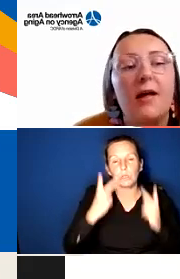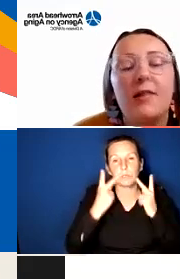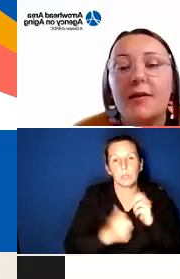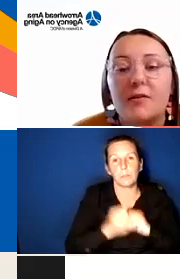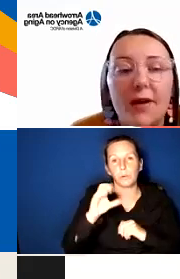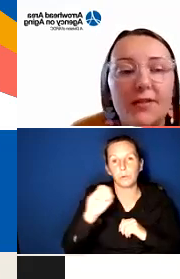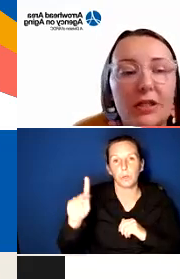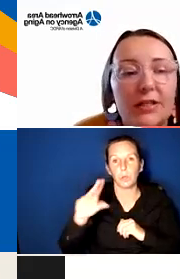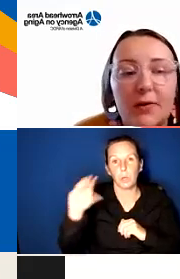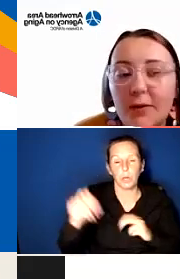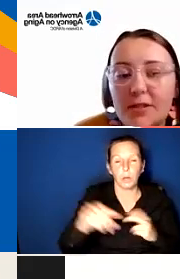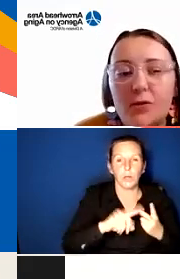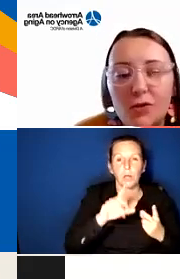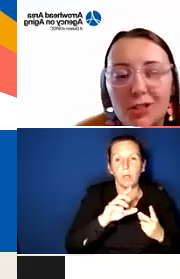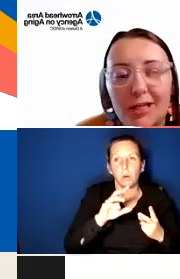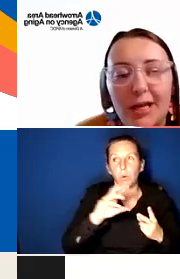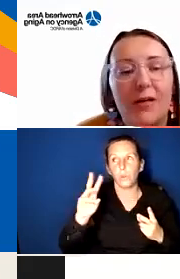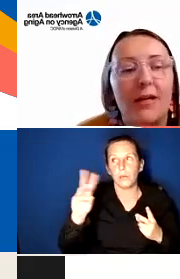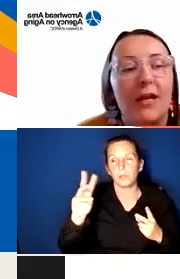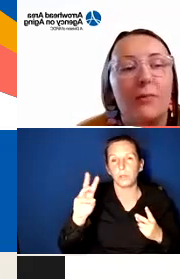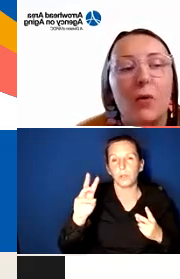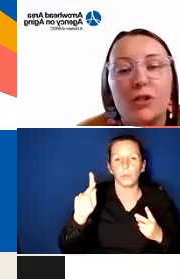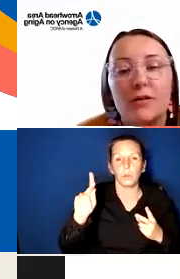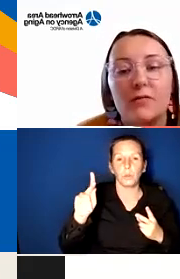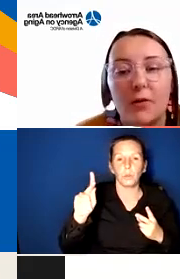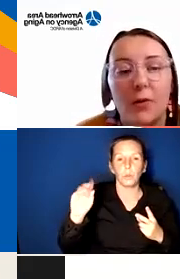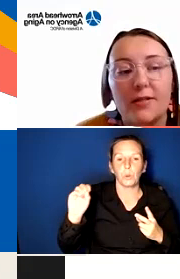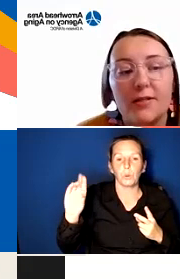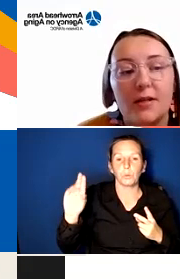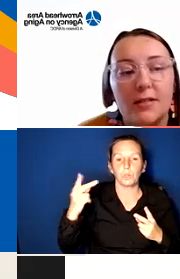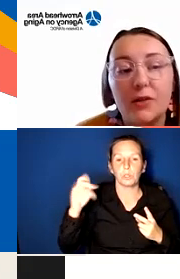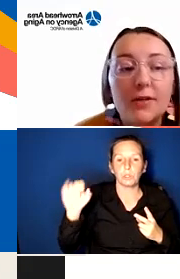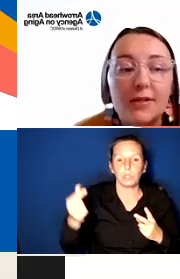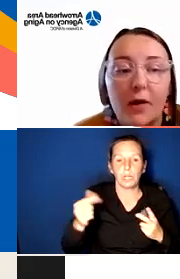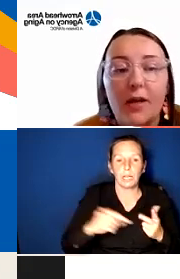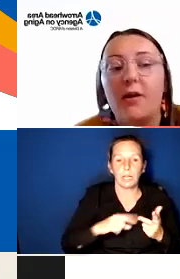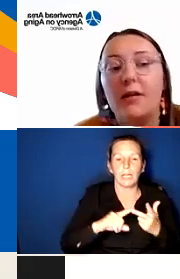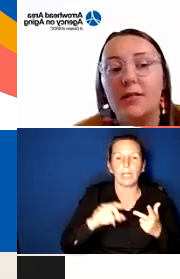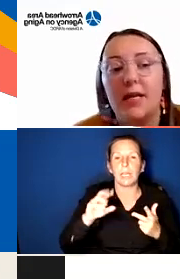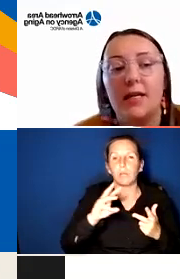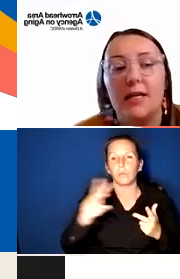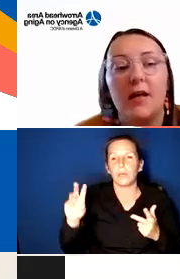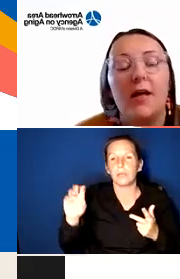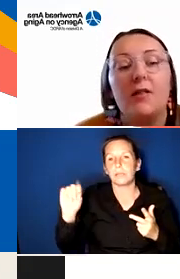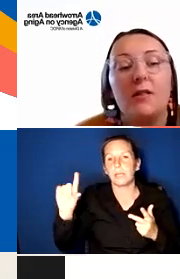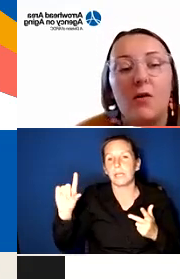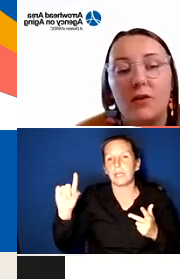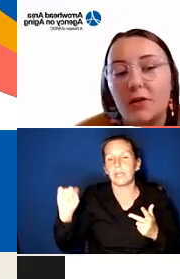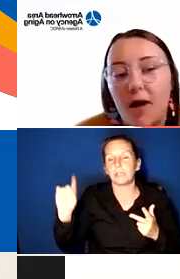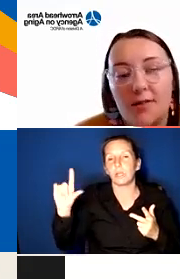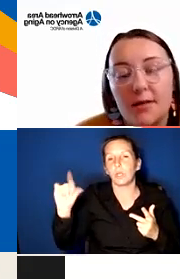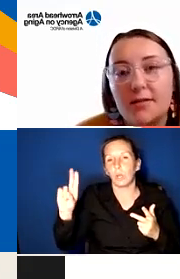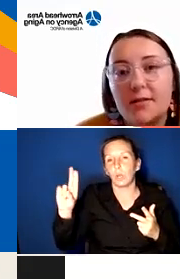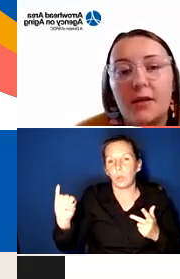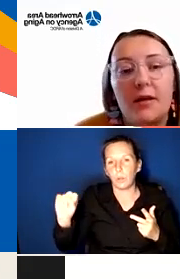County, lots of western and southwestern Koochiching County, and a portion of southwest St. Louis County are indicating low